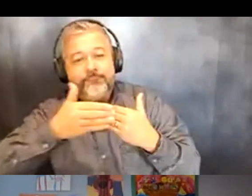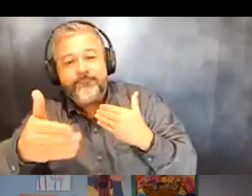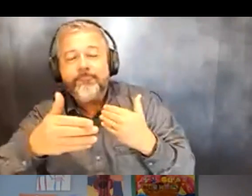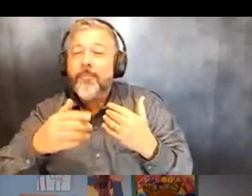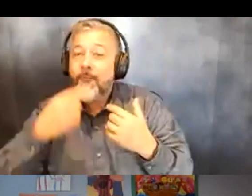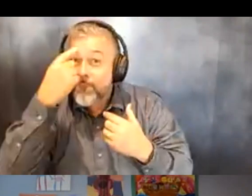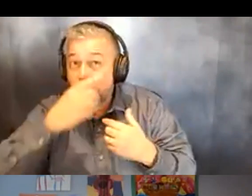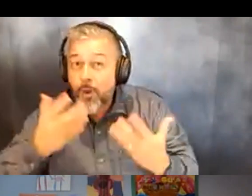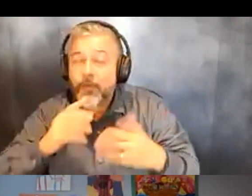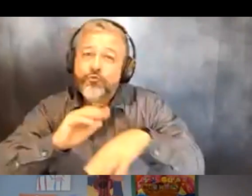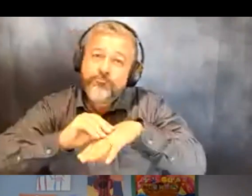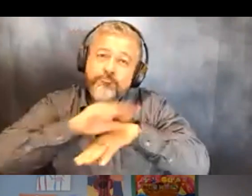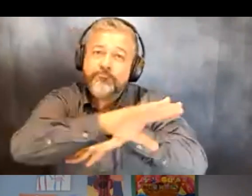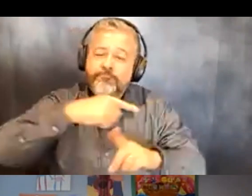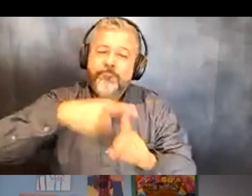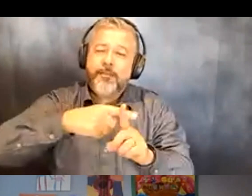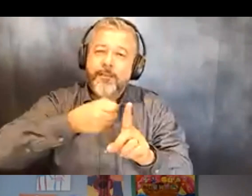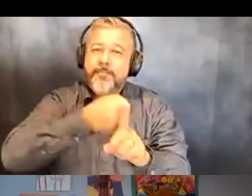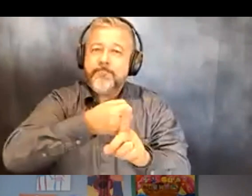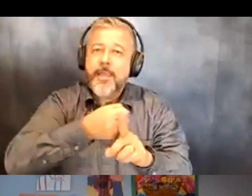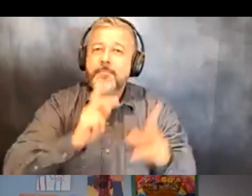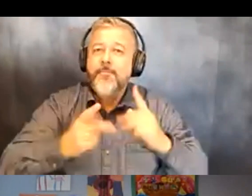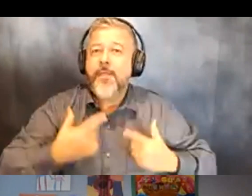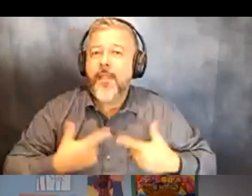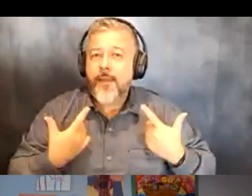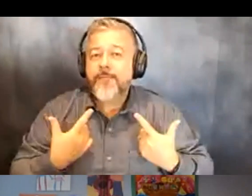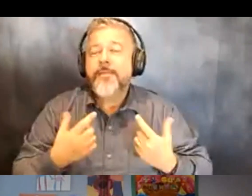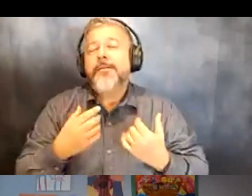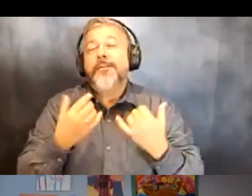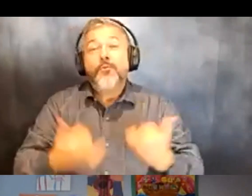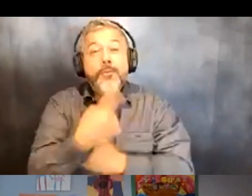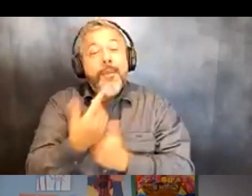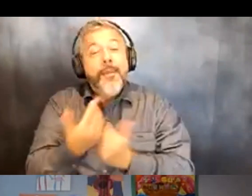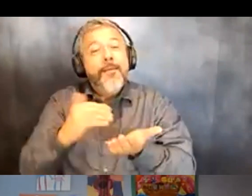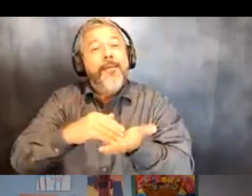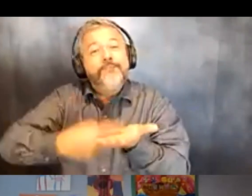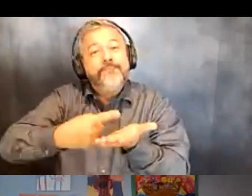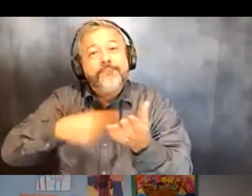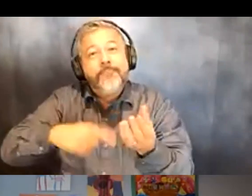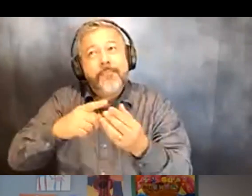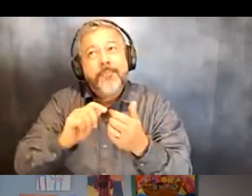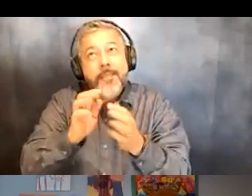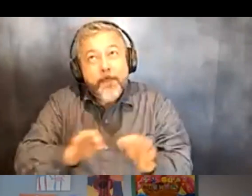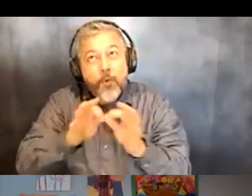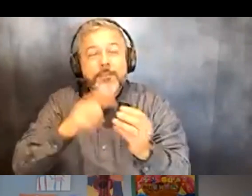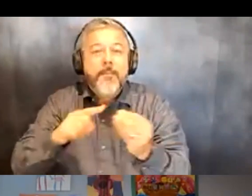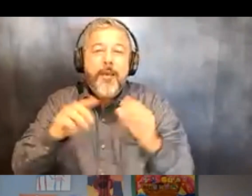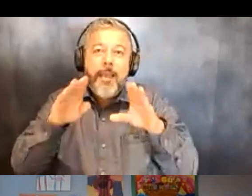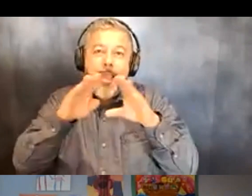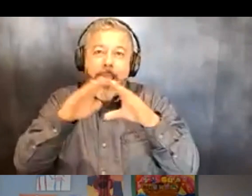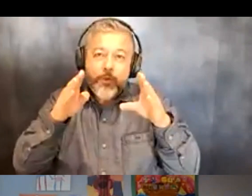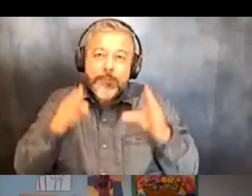And I think today is another conversation around the importance of housing and the